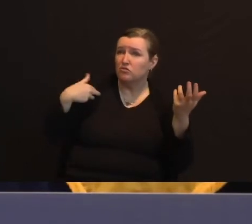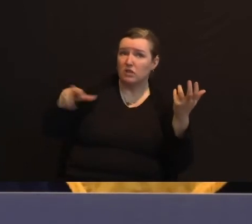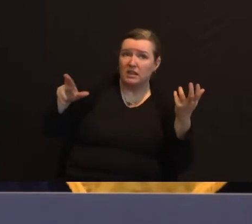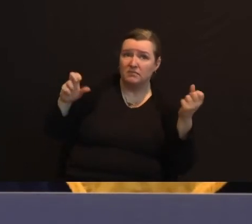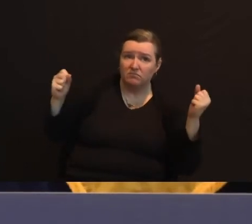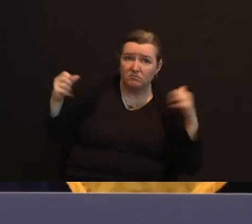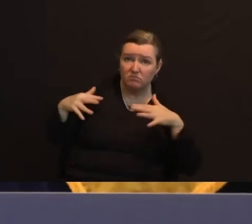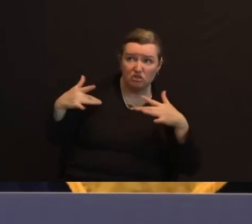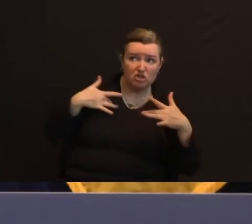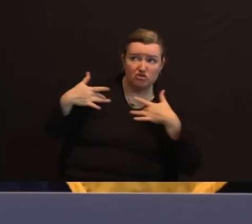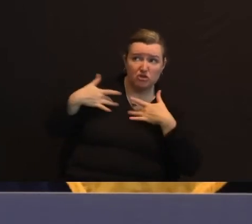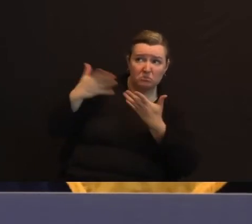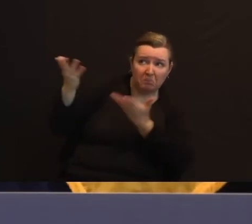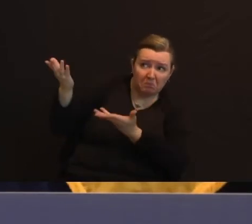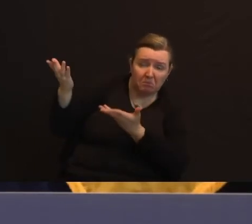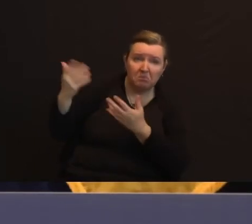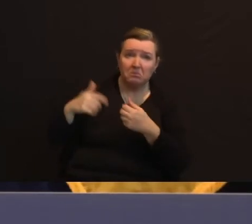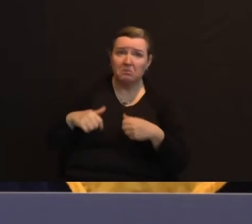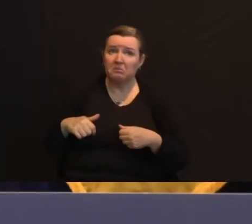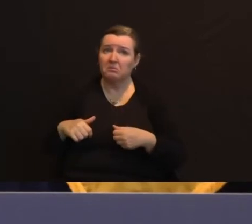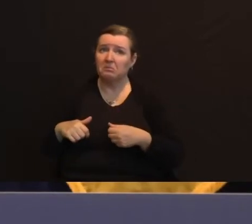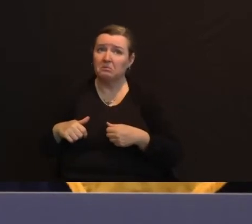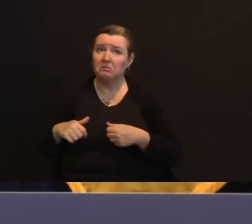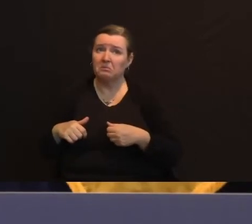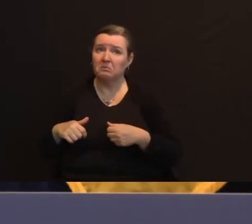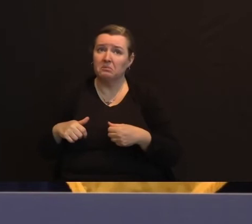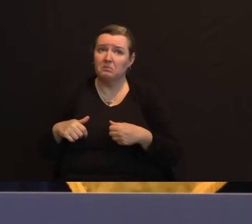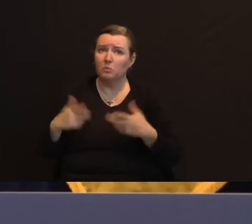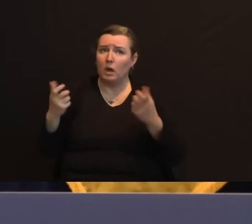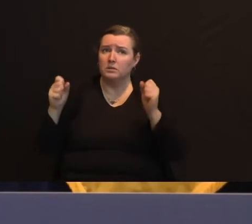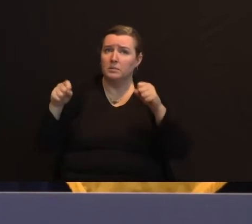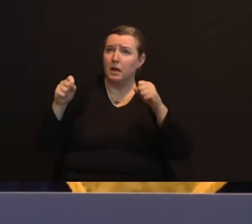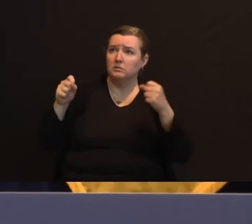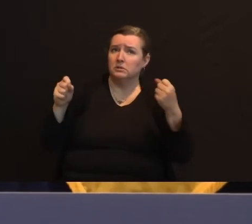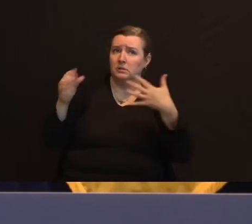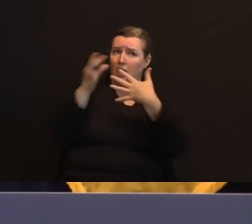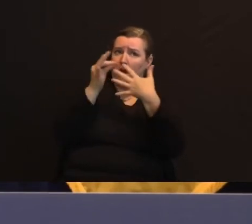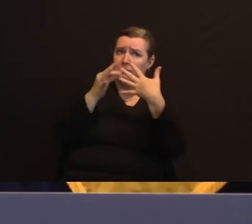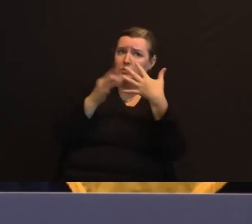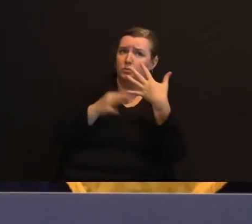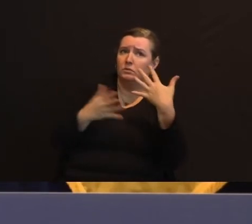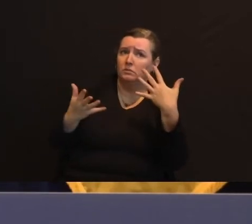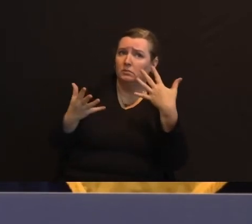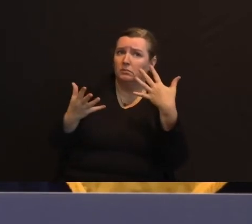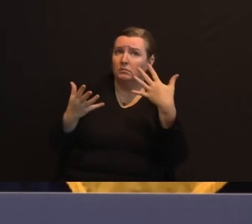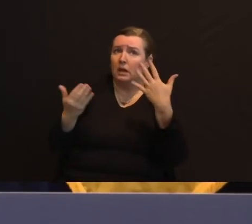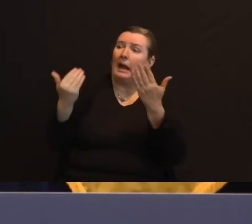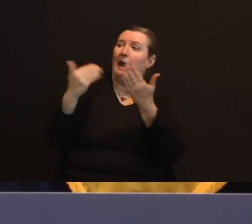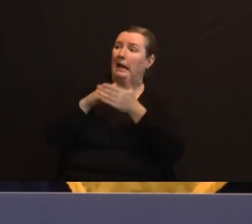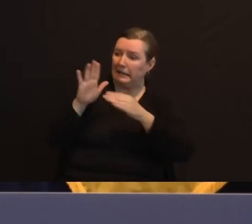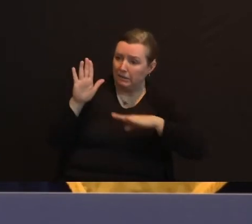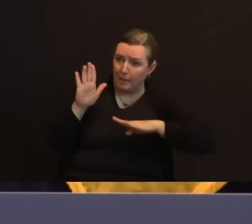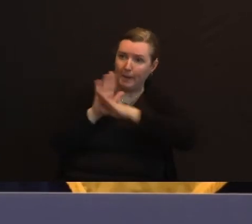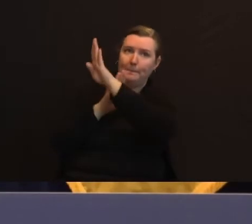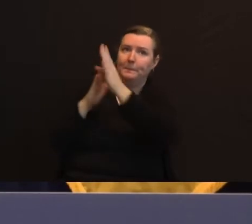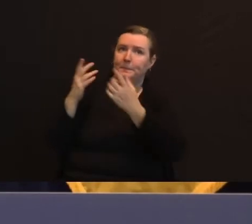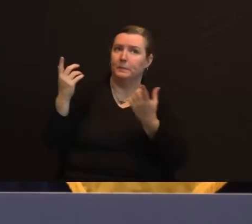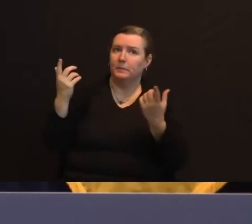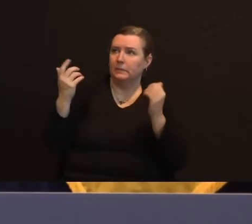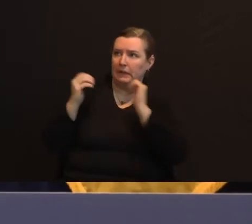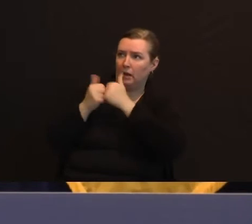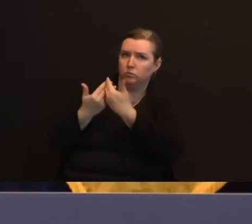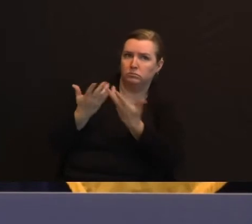this? What possible options do we have to try and stop another potential big spike? And what about